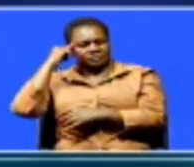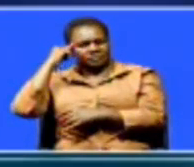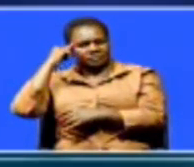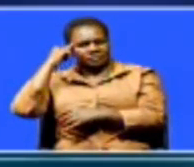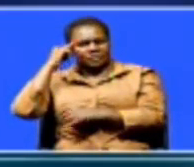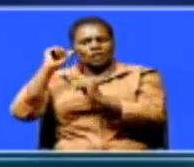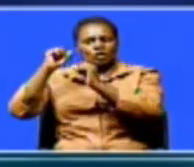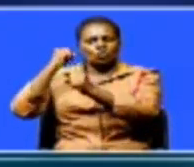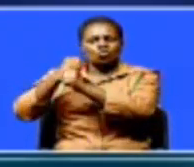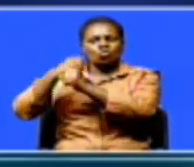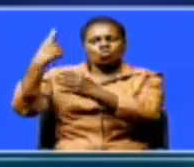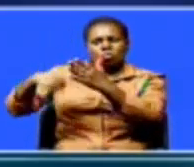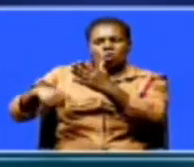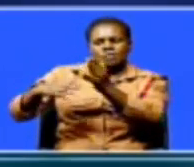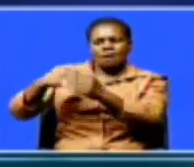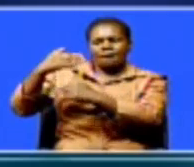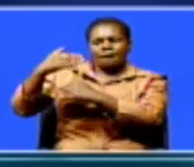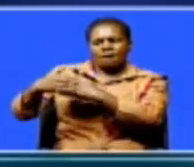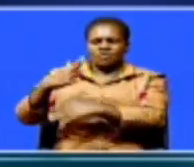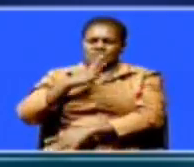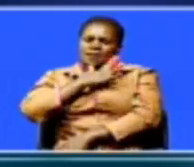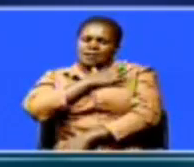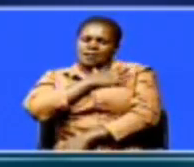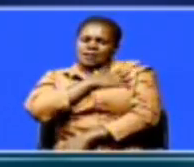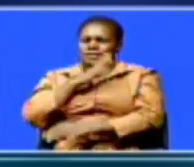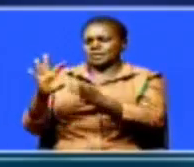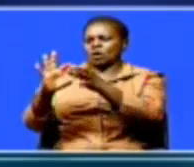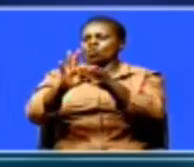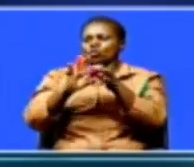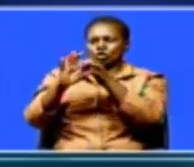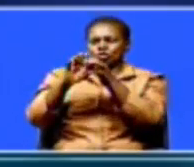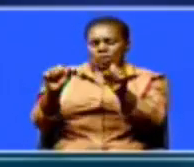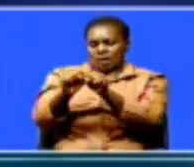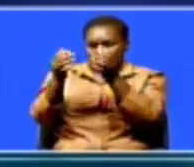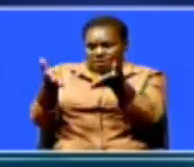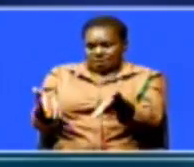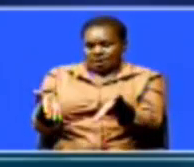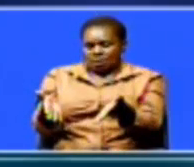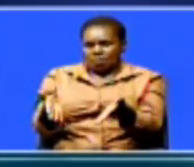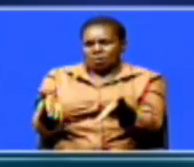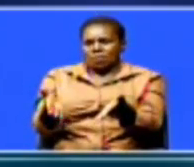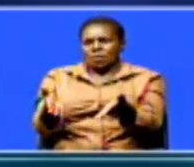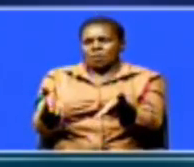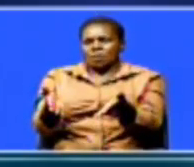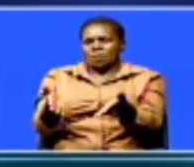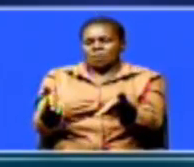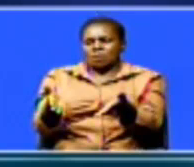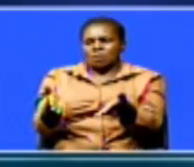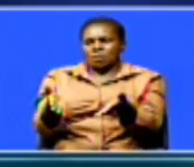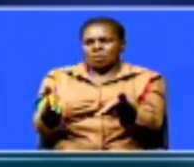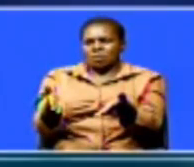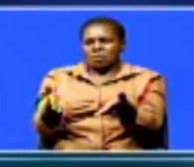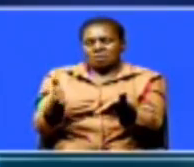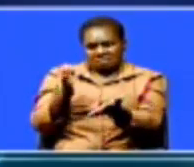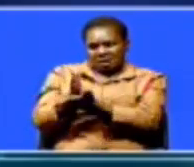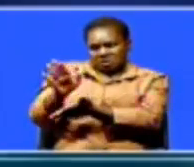what more they can do beyond the NASA coalition. That is what is happening at this point in time. And they have a right